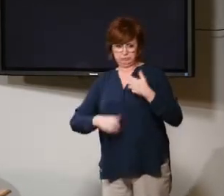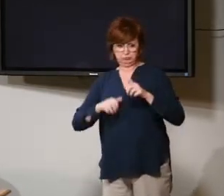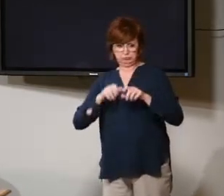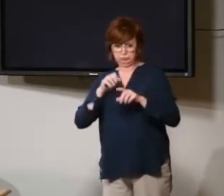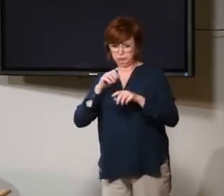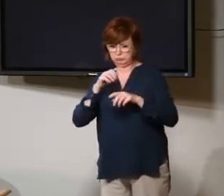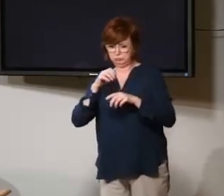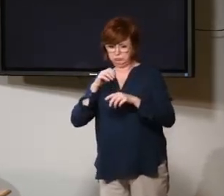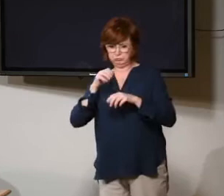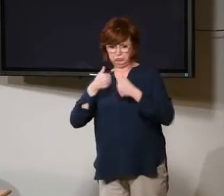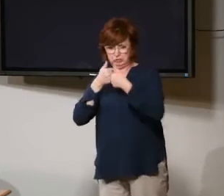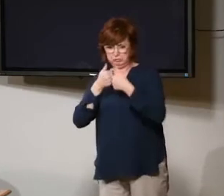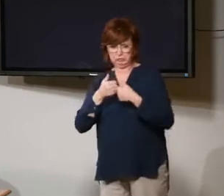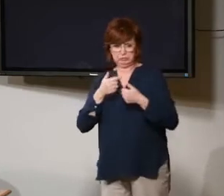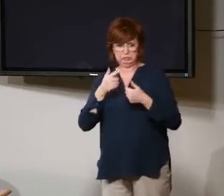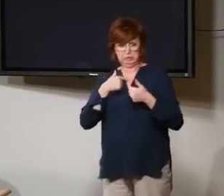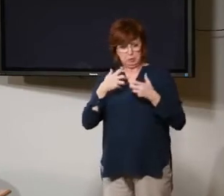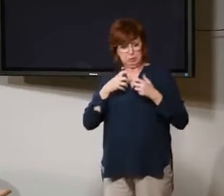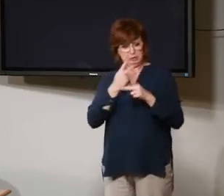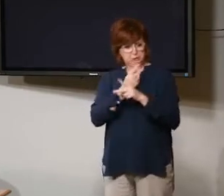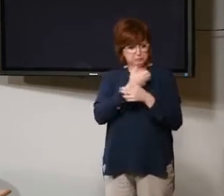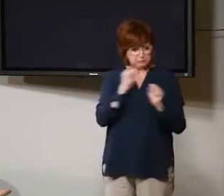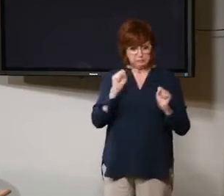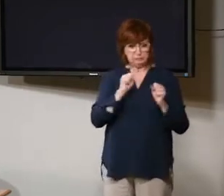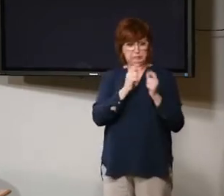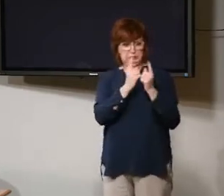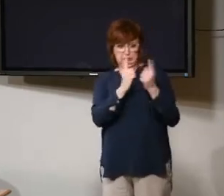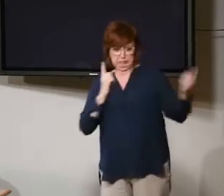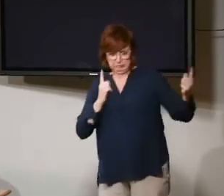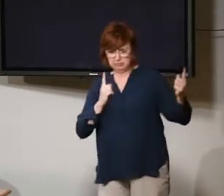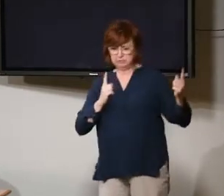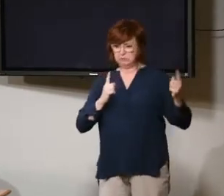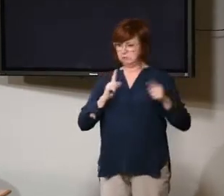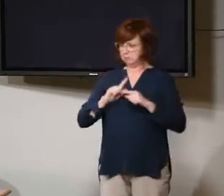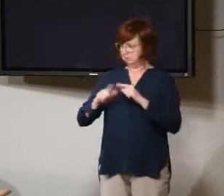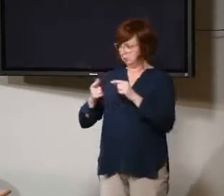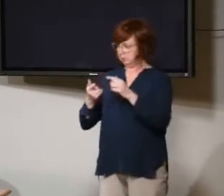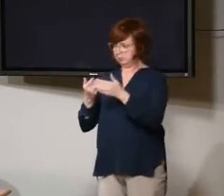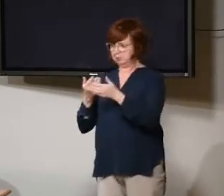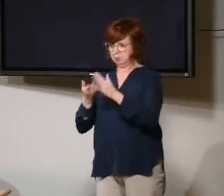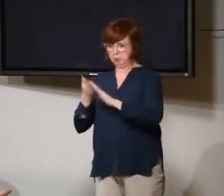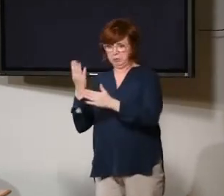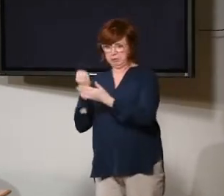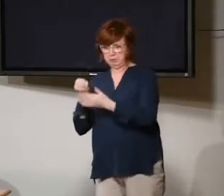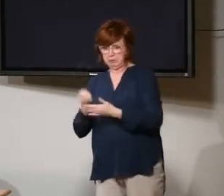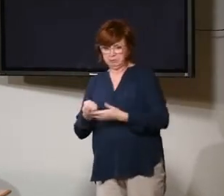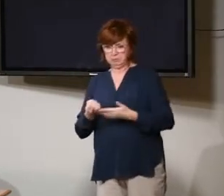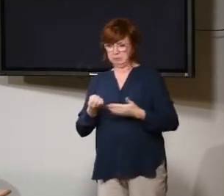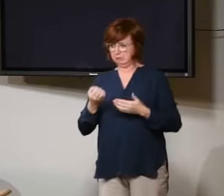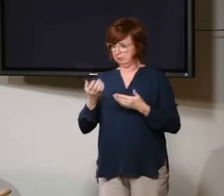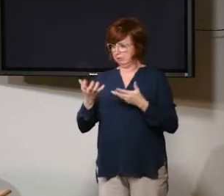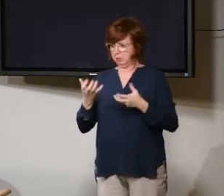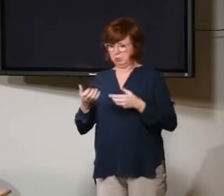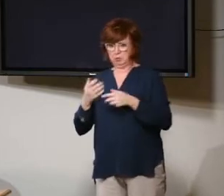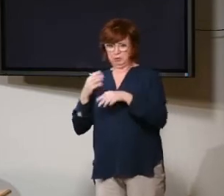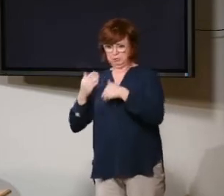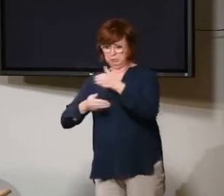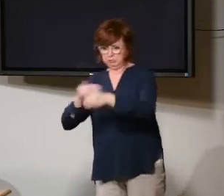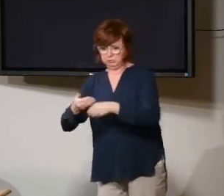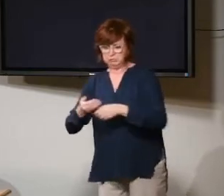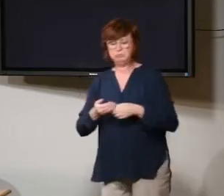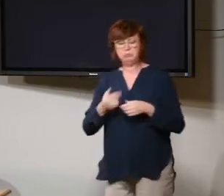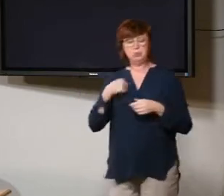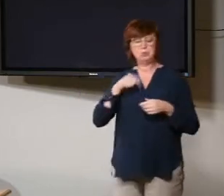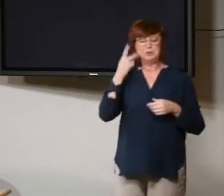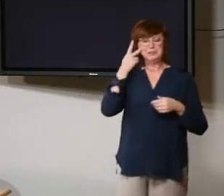economy in Saskatchewan going. But we are already seeing Saskatchewan businesses that are adapting and evolving.